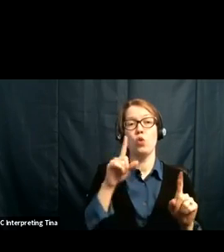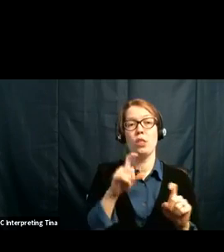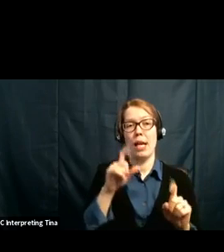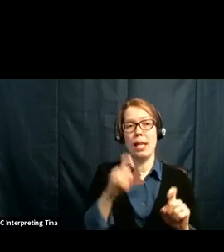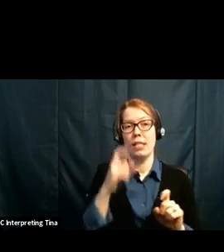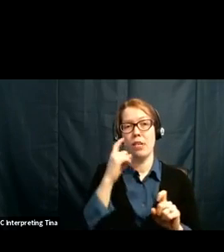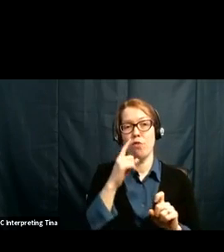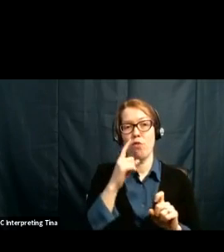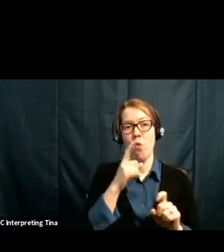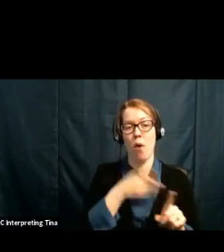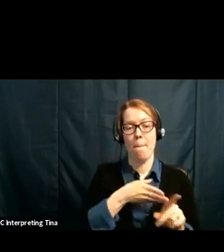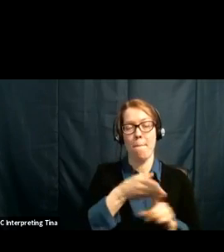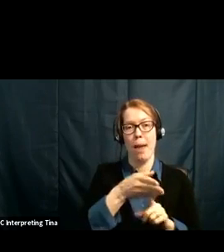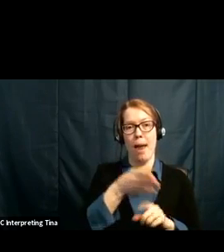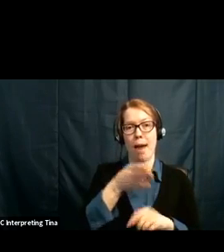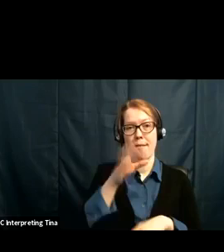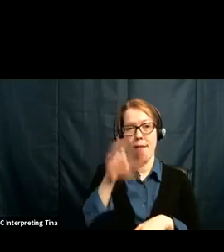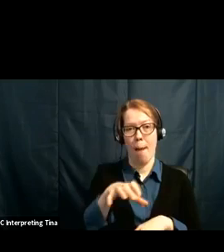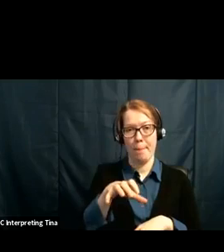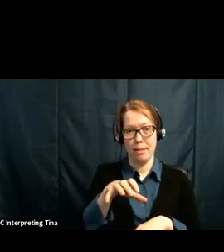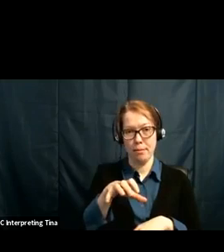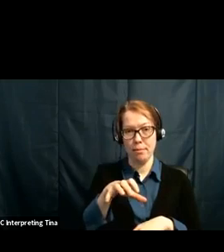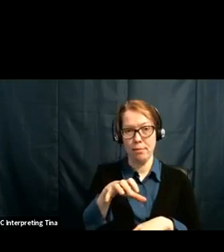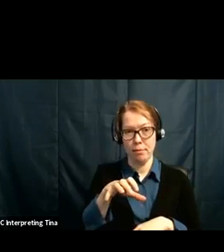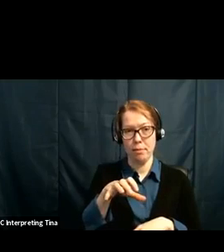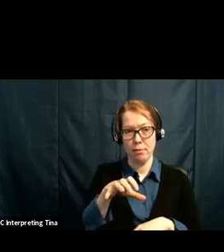campus right now.